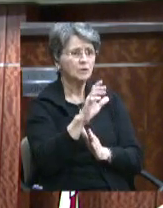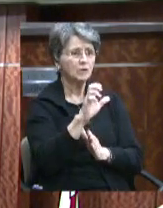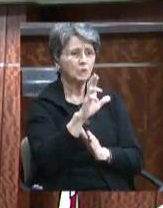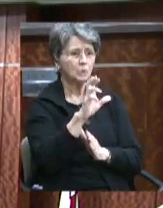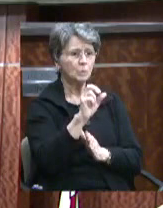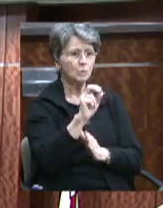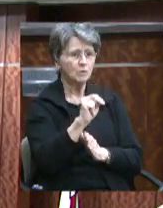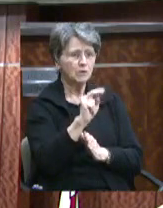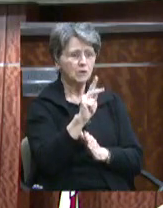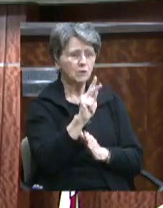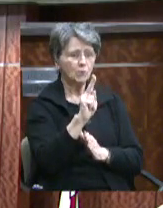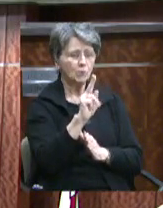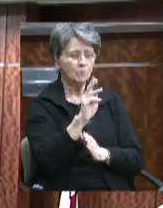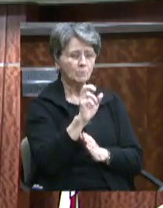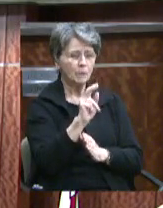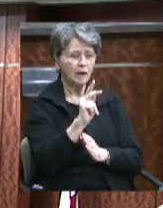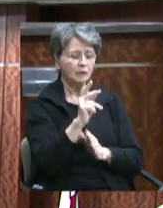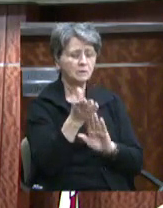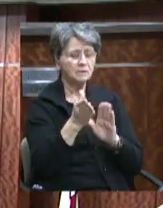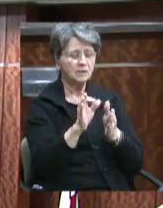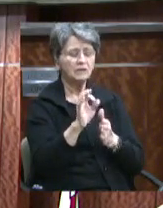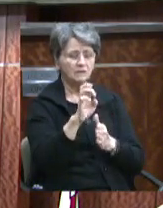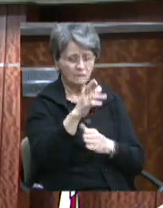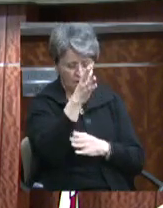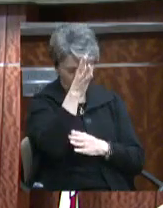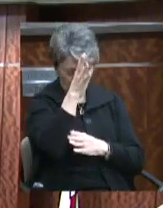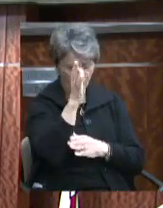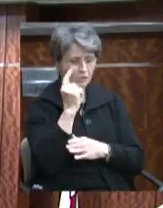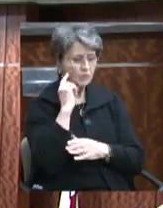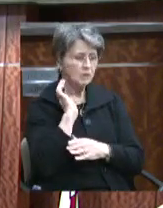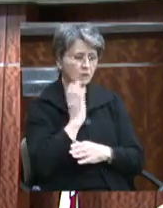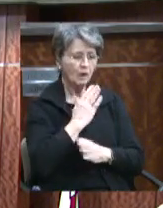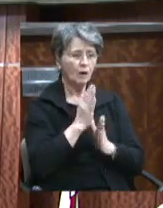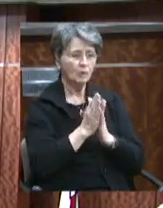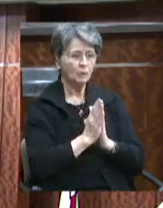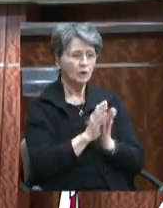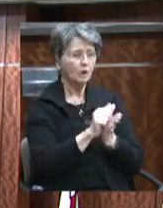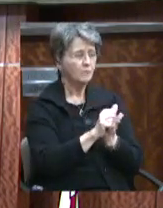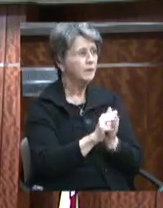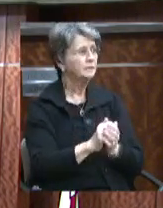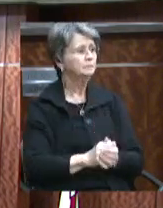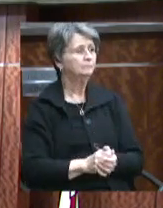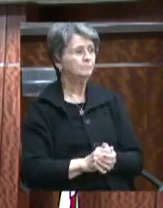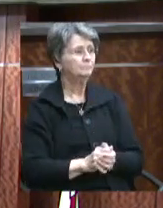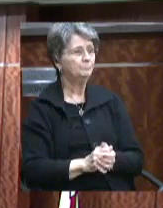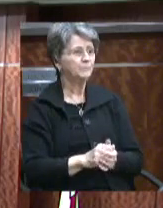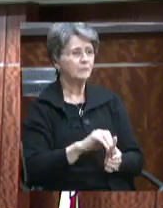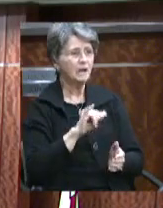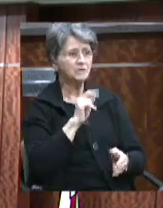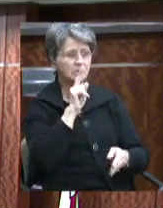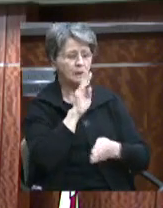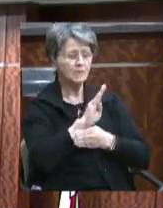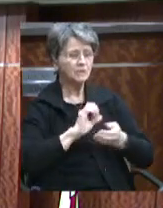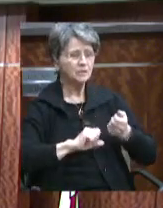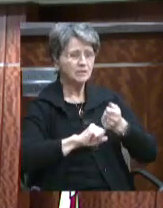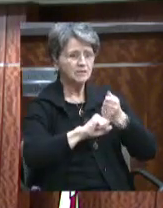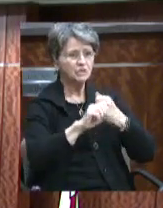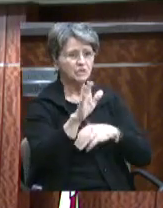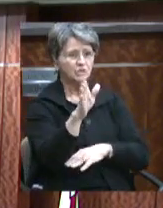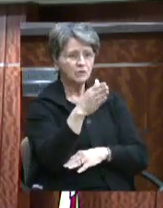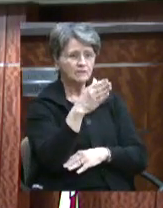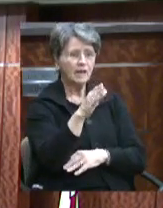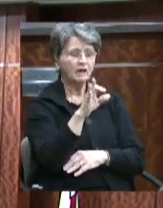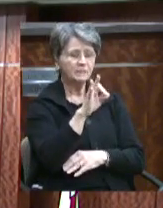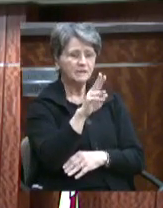laws of our Father. Hear our prayer in thy name. Amen. I pledge allegiance to the